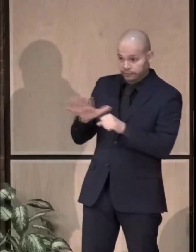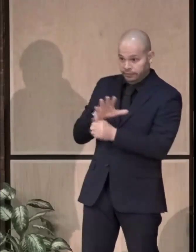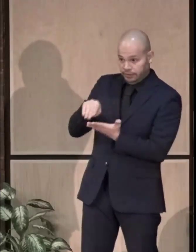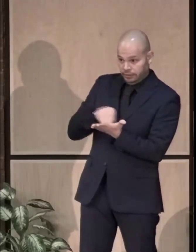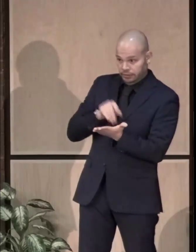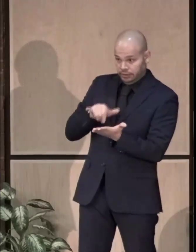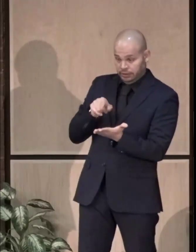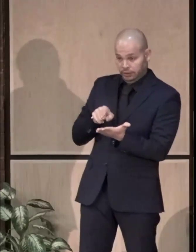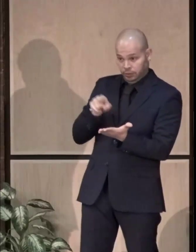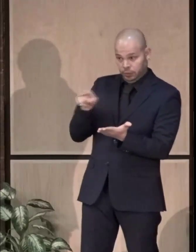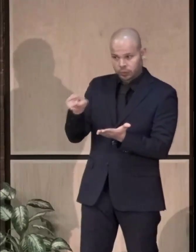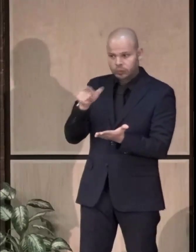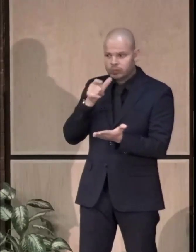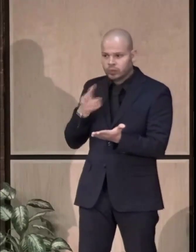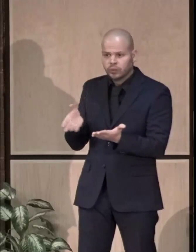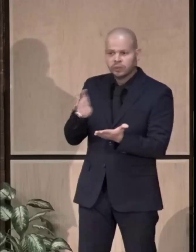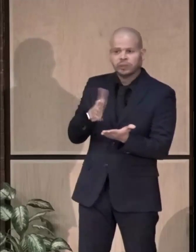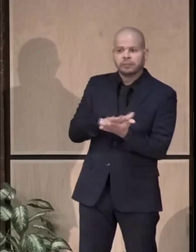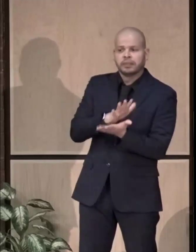Sergeant or if he just provided